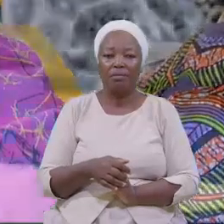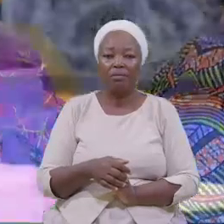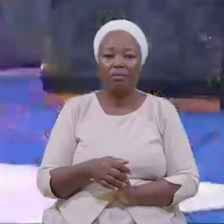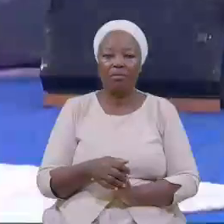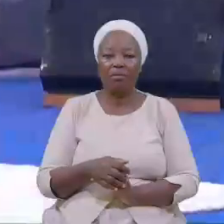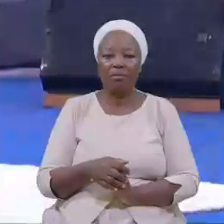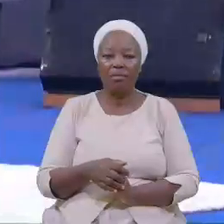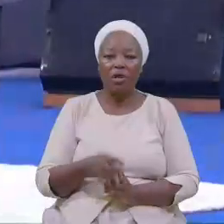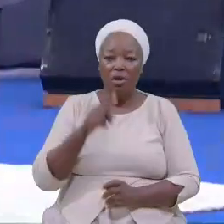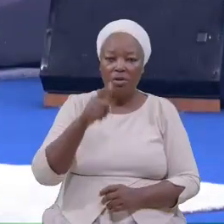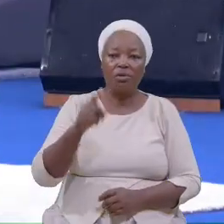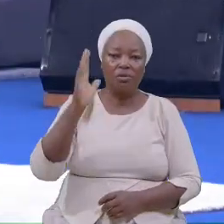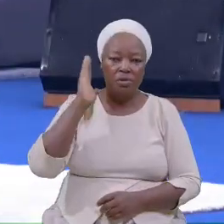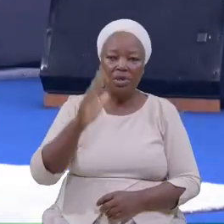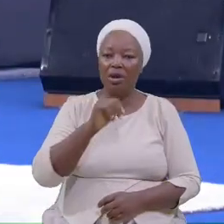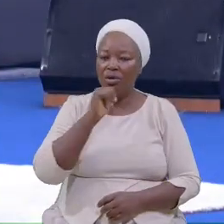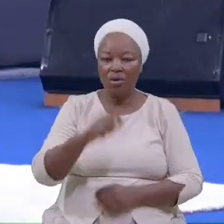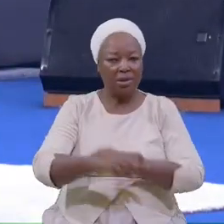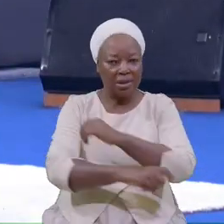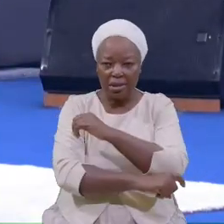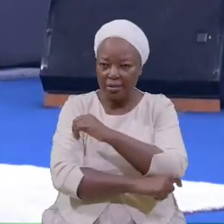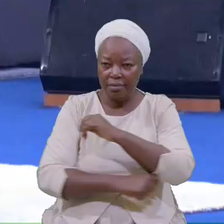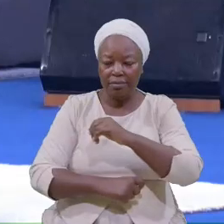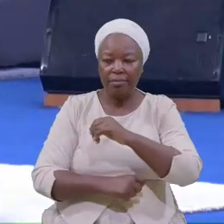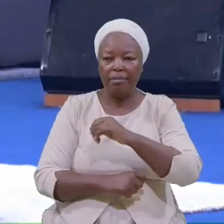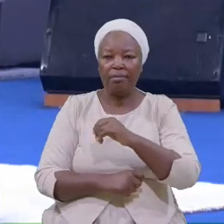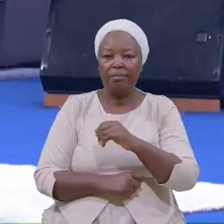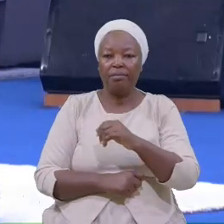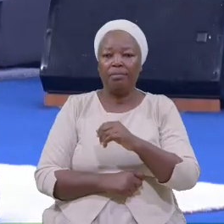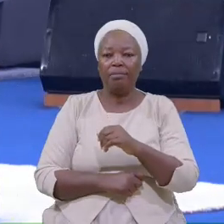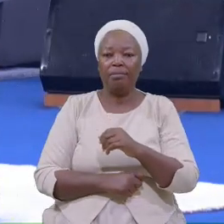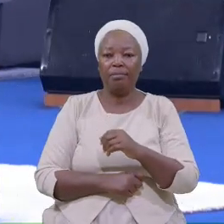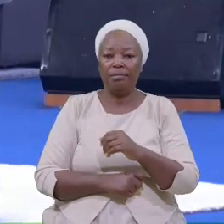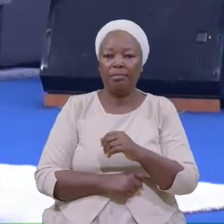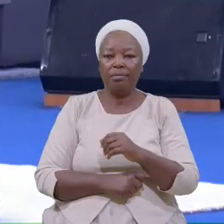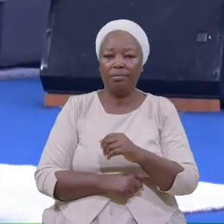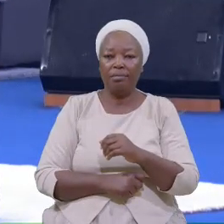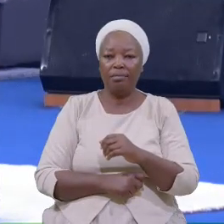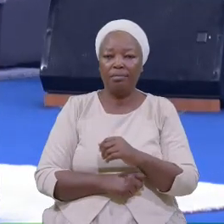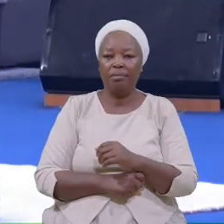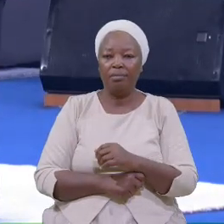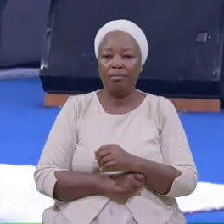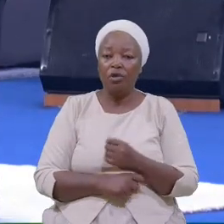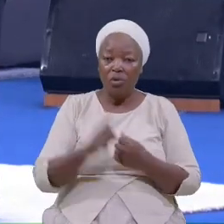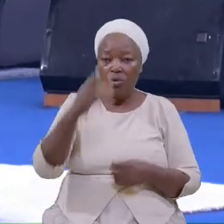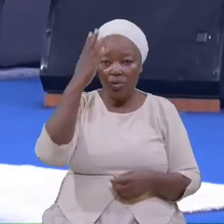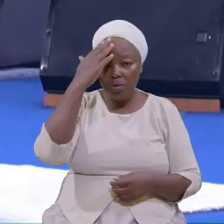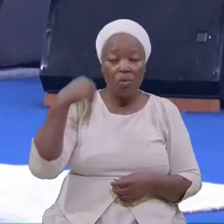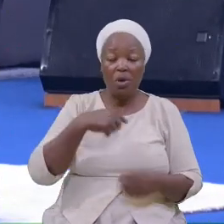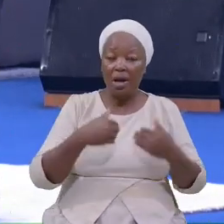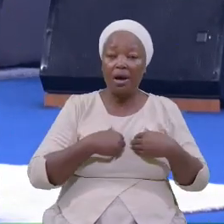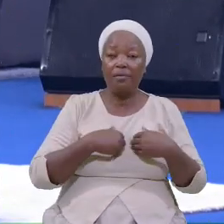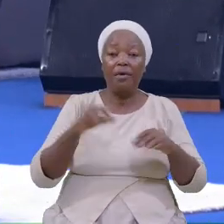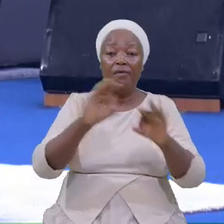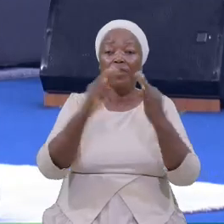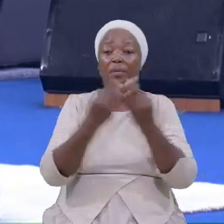Thou shalt not steal. You know, we have a family devotion every